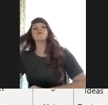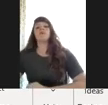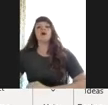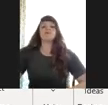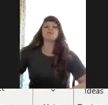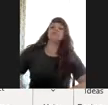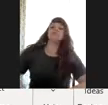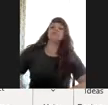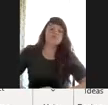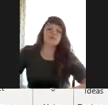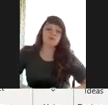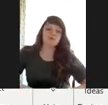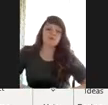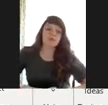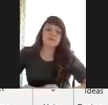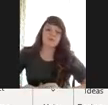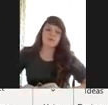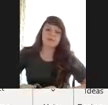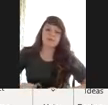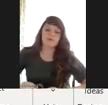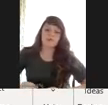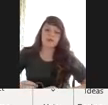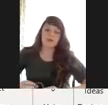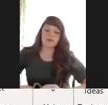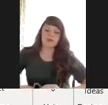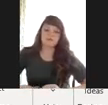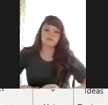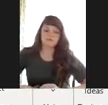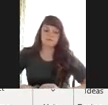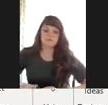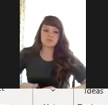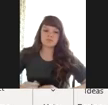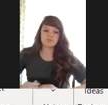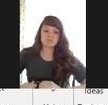For while we were still helpless, at the right time, Christ died for the ungodly.